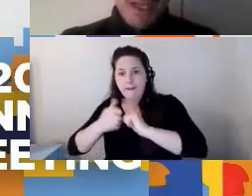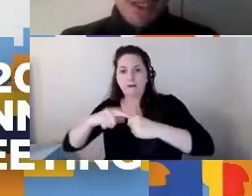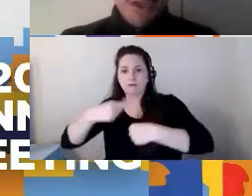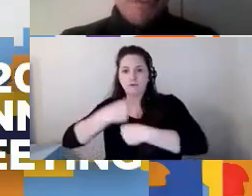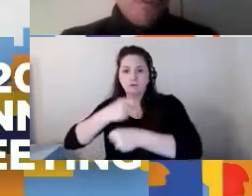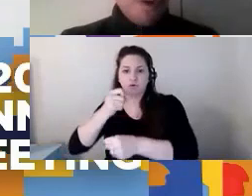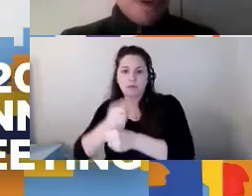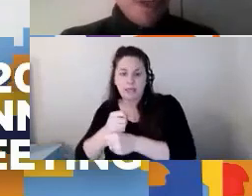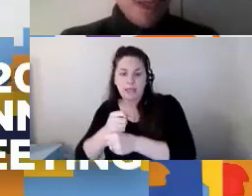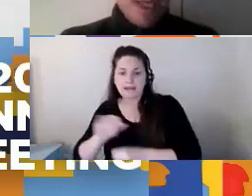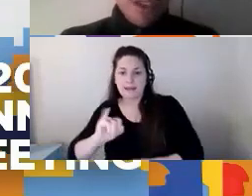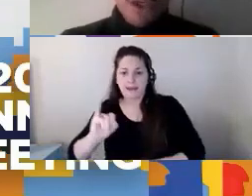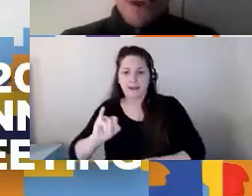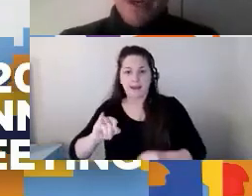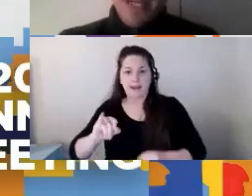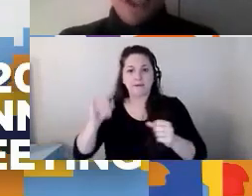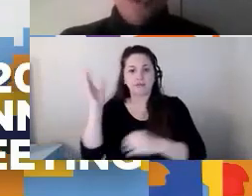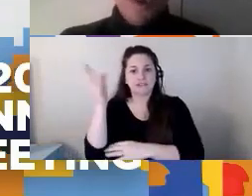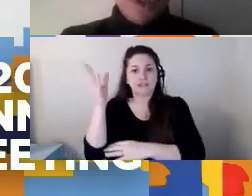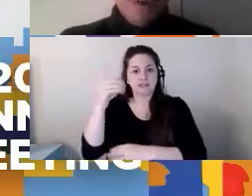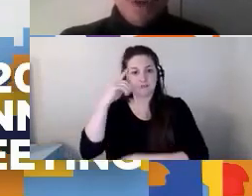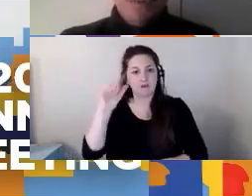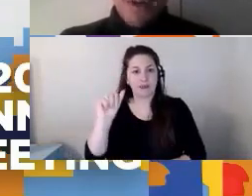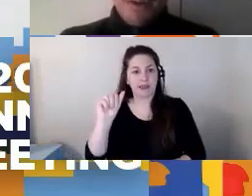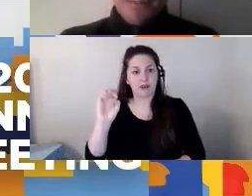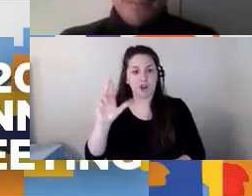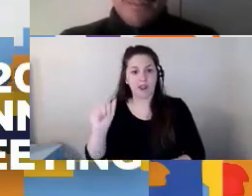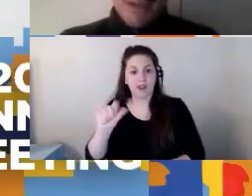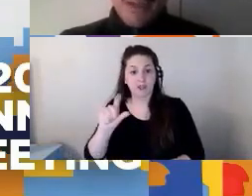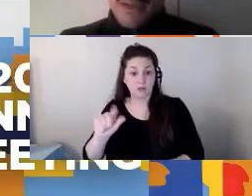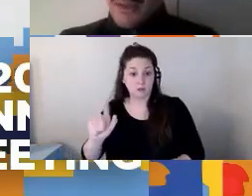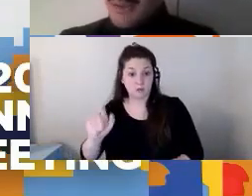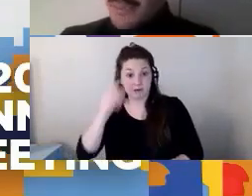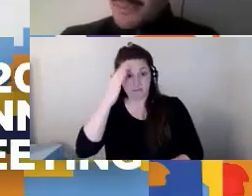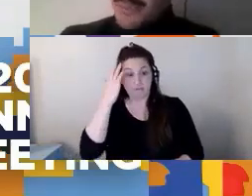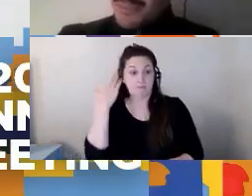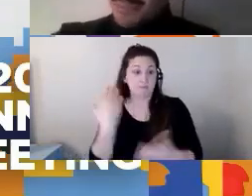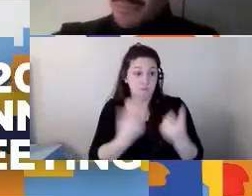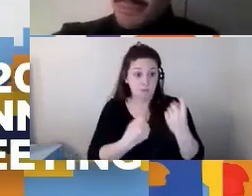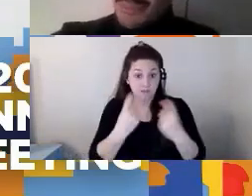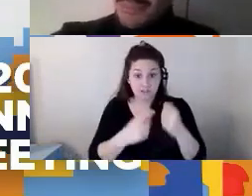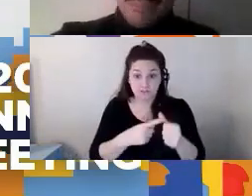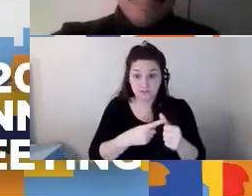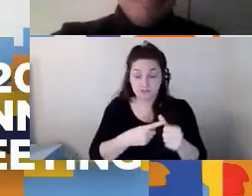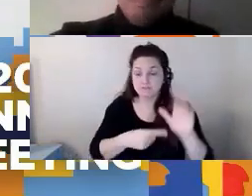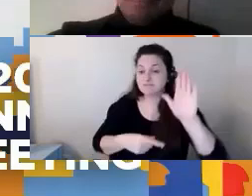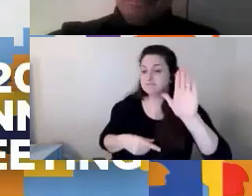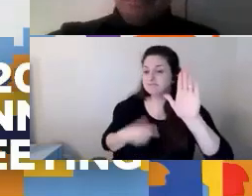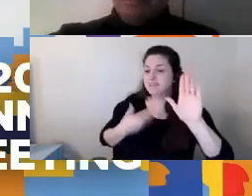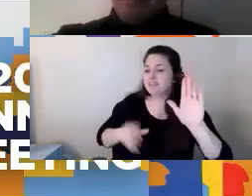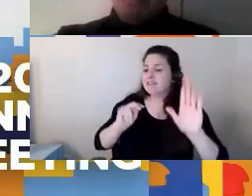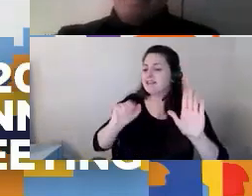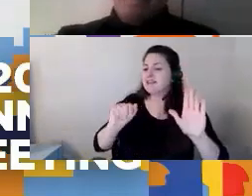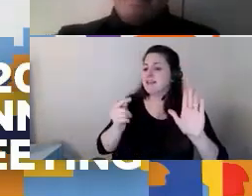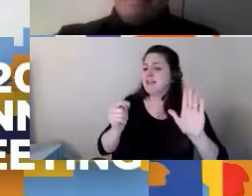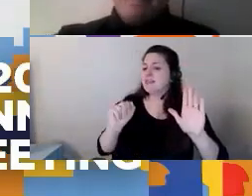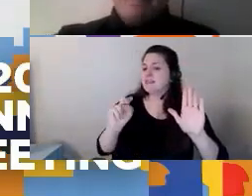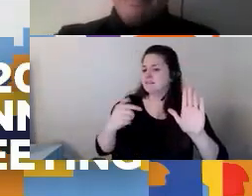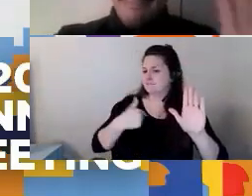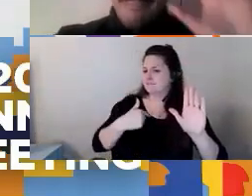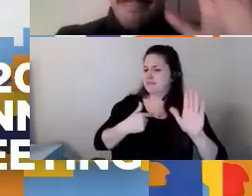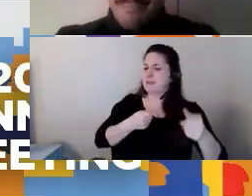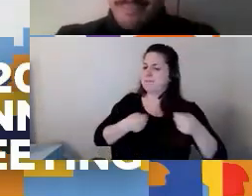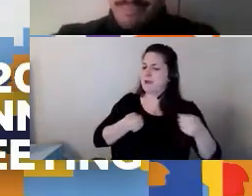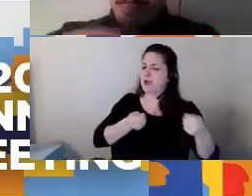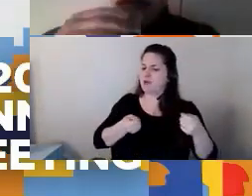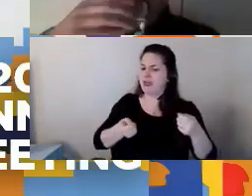iPresentation for AERA 2021? So Isaac, this is Nathan who's moderating the Q&A. This